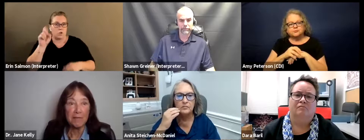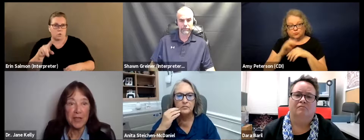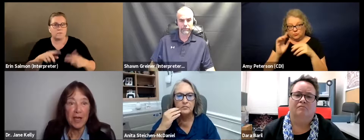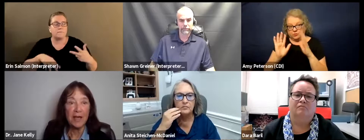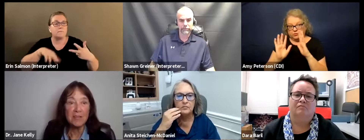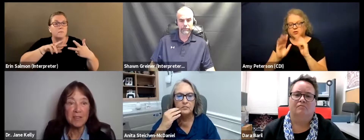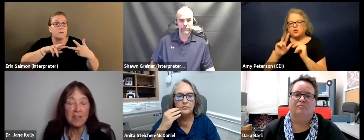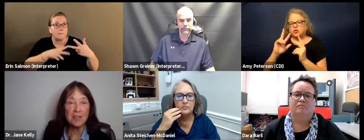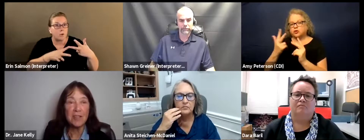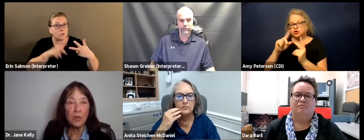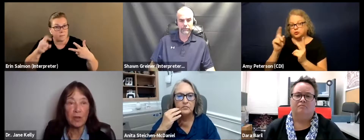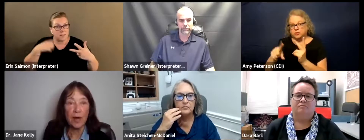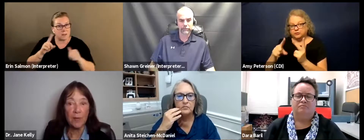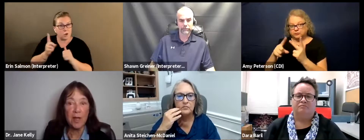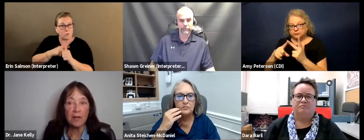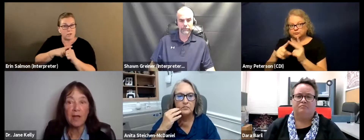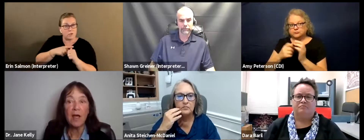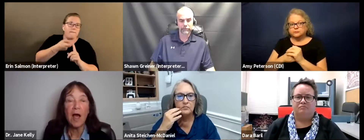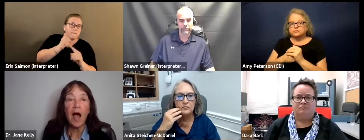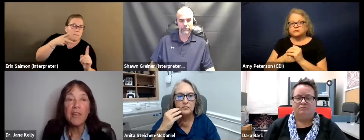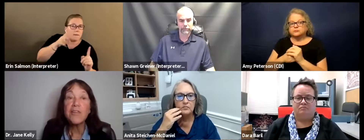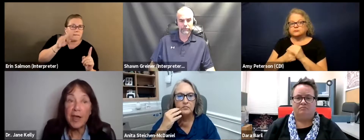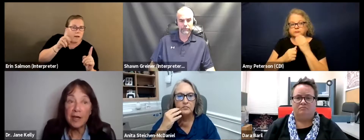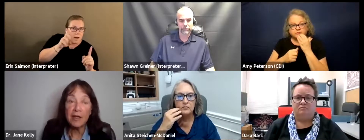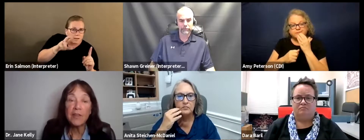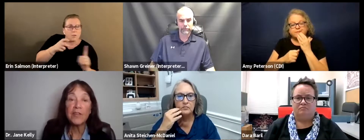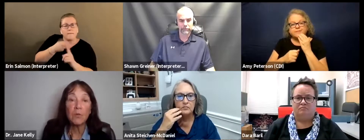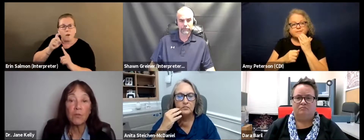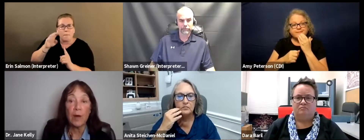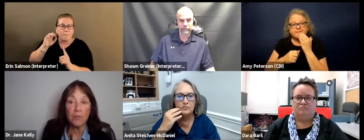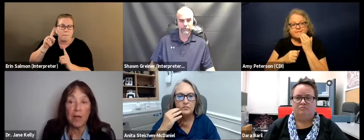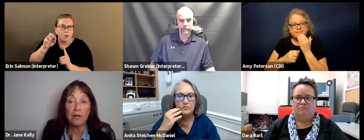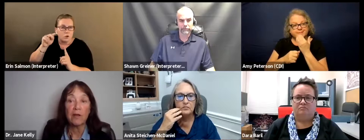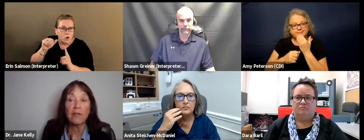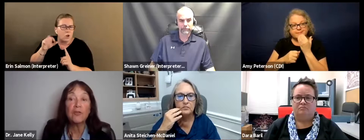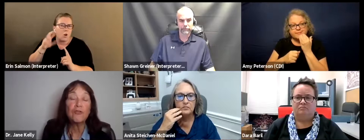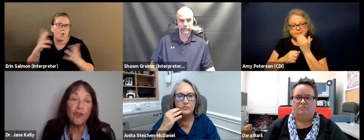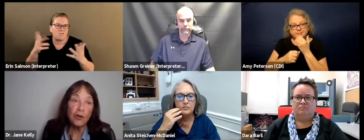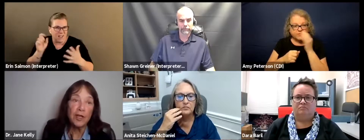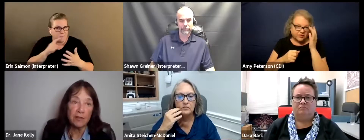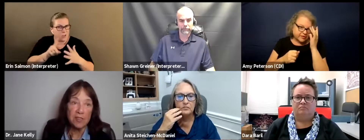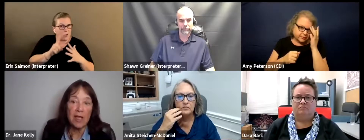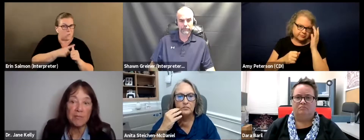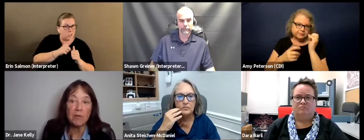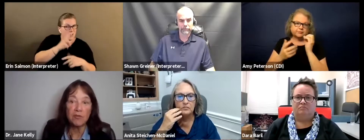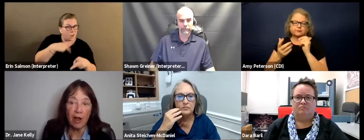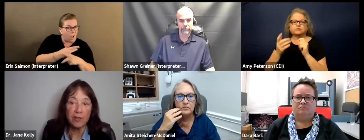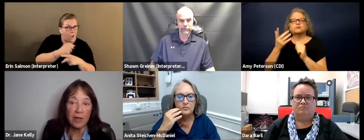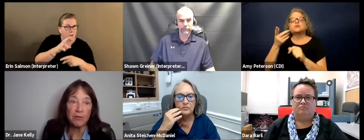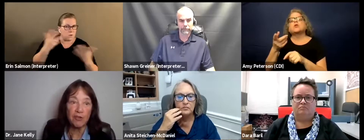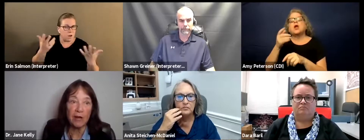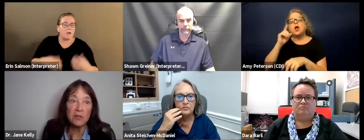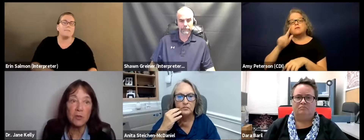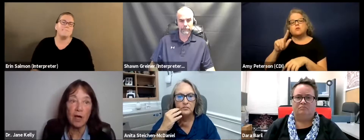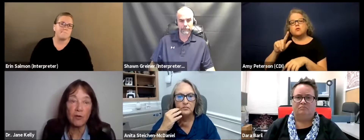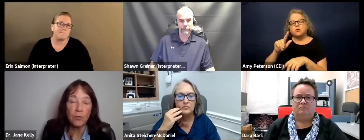from FDA and CDC what they recommend. I think that they will recommend that you should get the same type